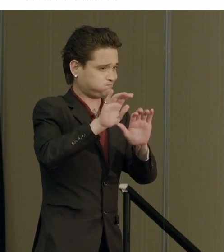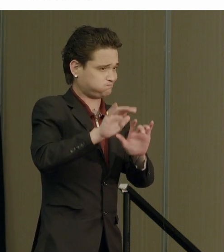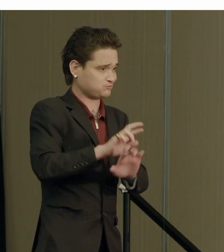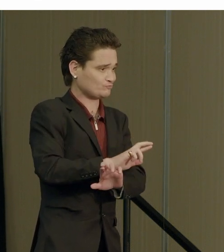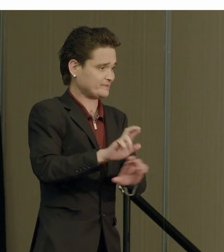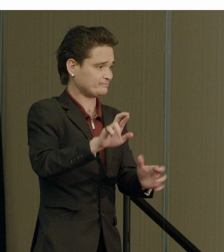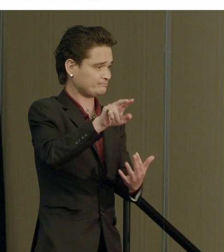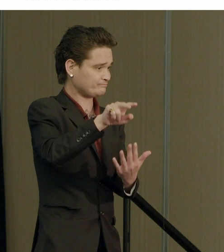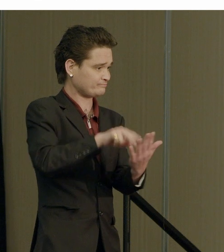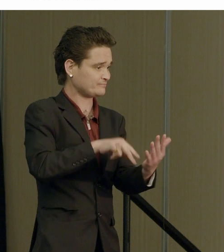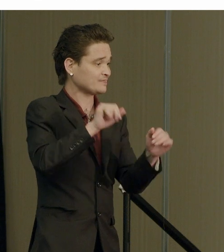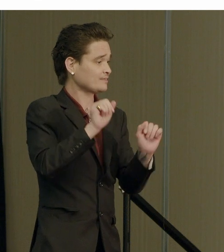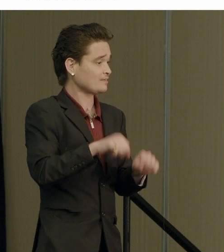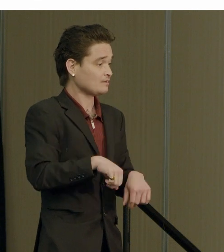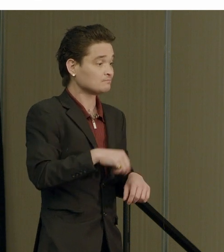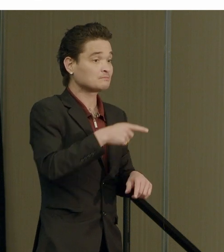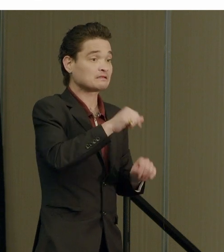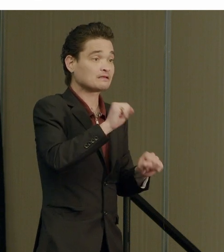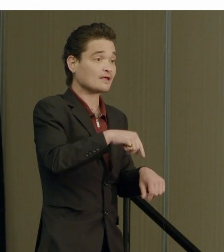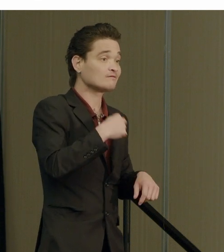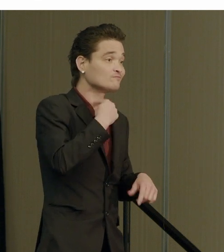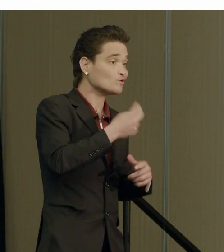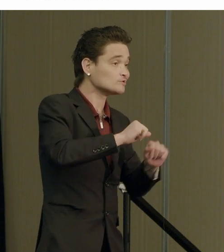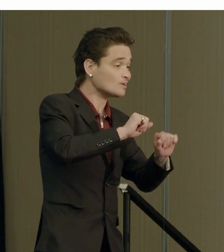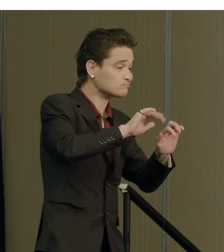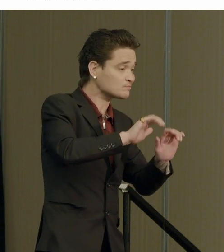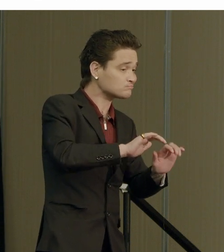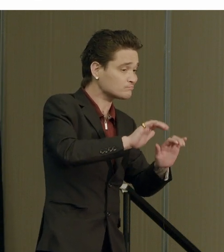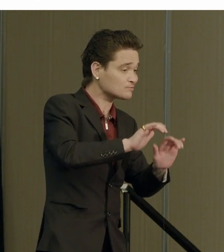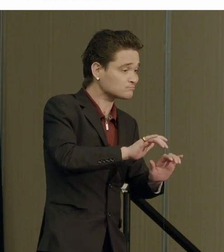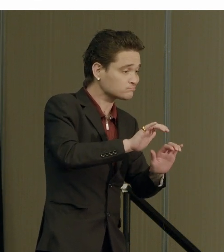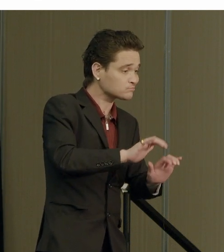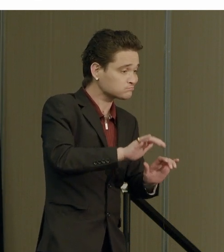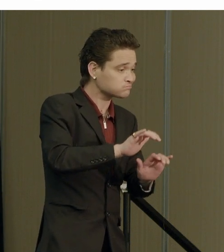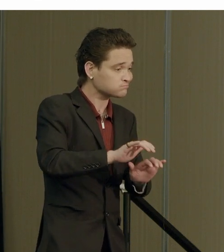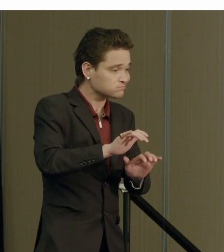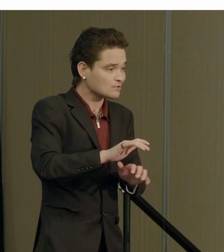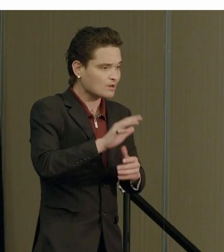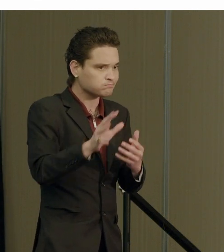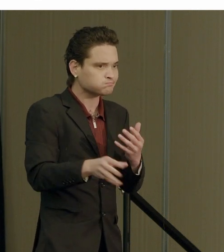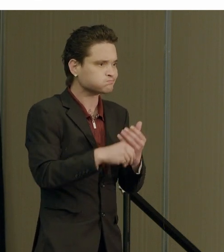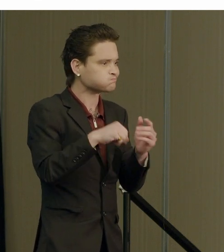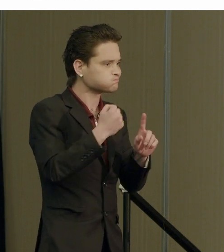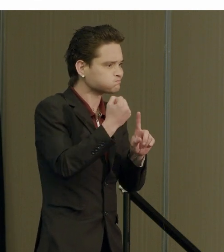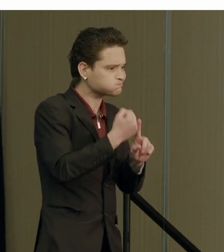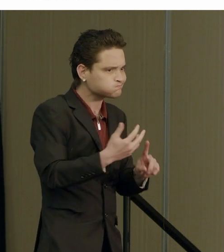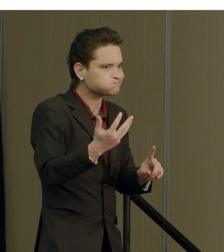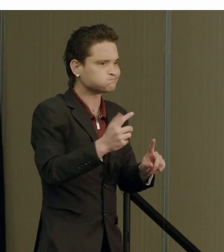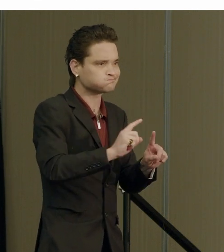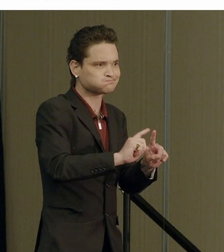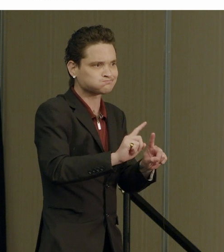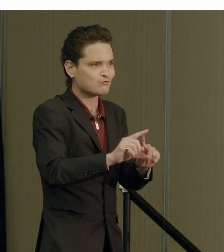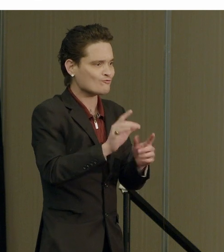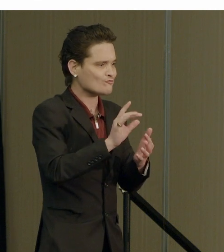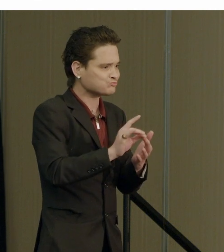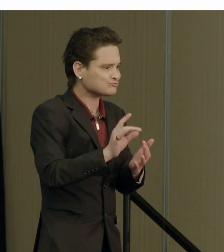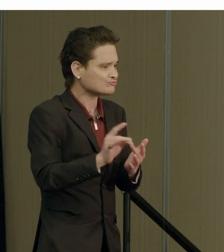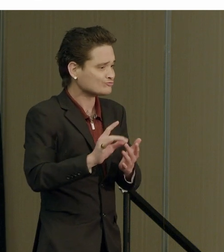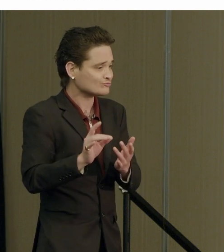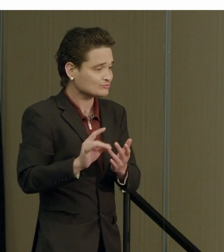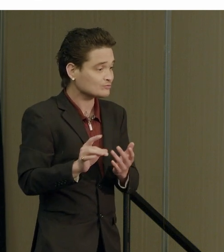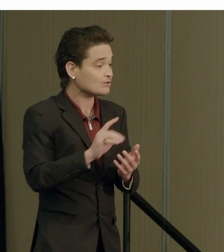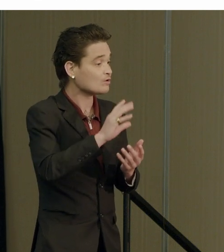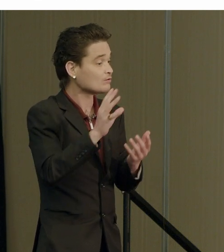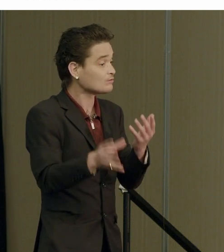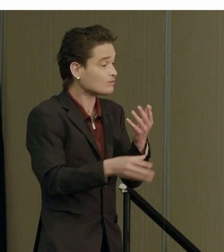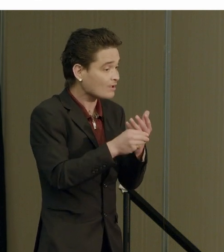to expand the languages for that. Also, if you are preparing a presentation, we love to highlight, make sure to be adding alt text. We do support